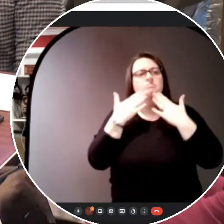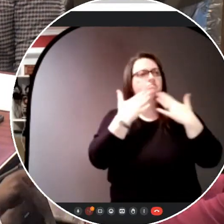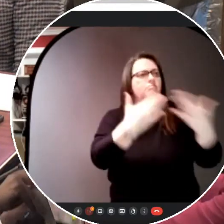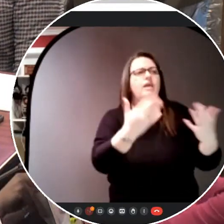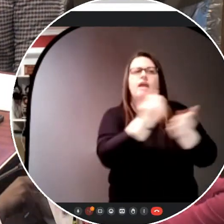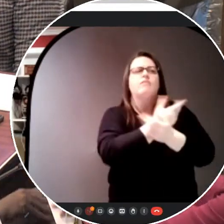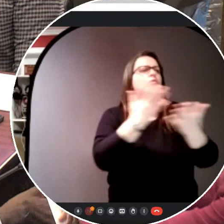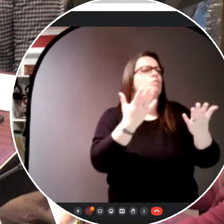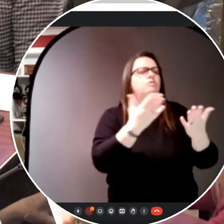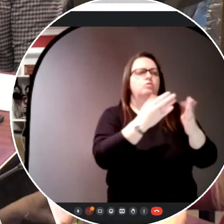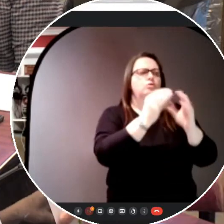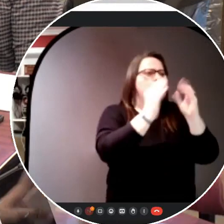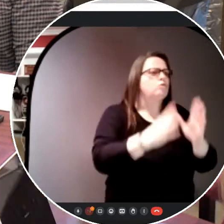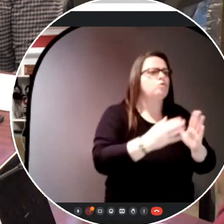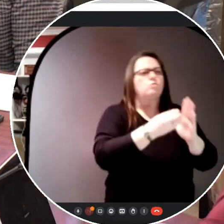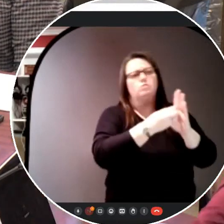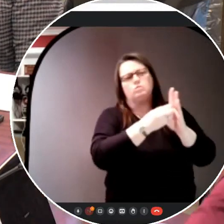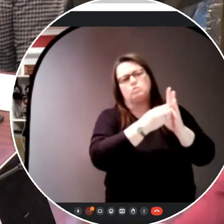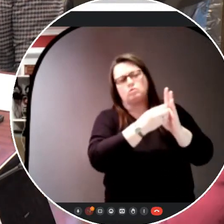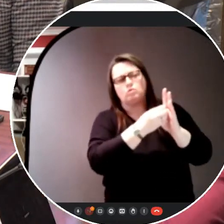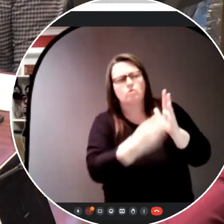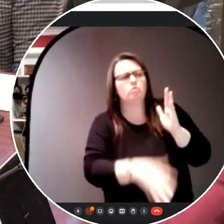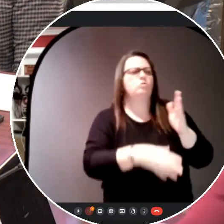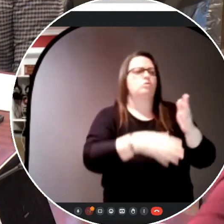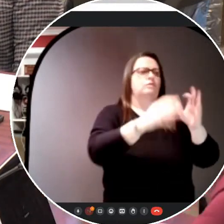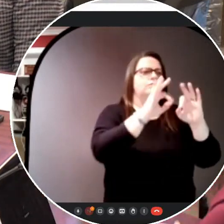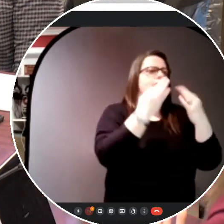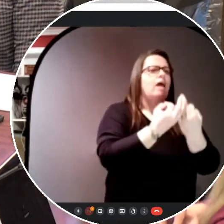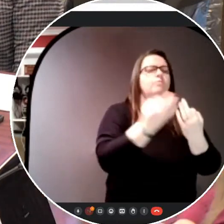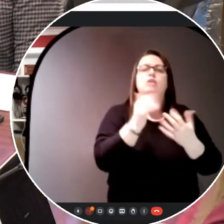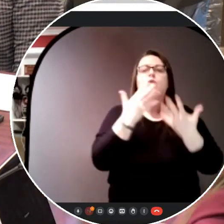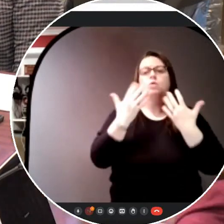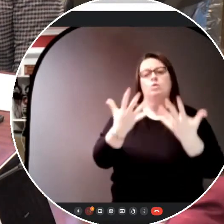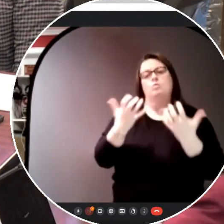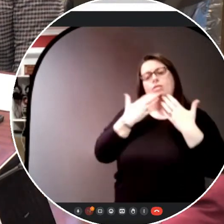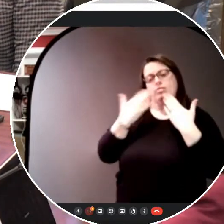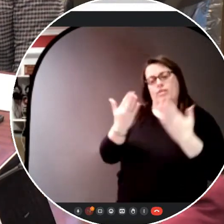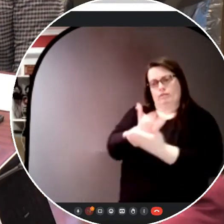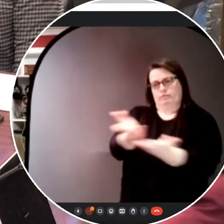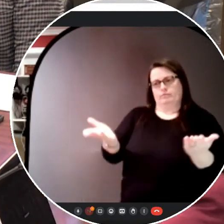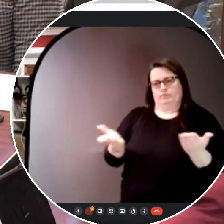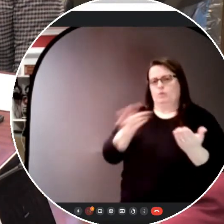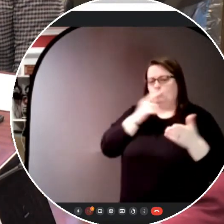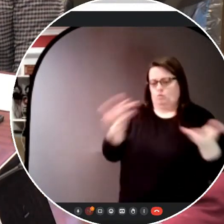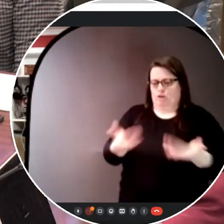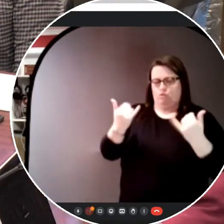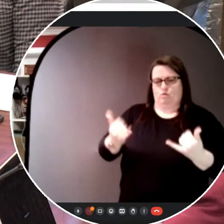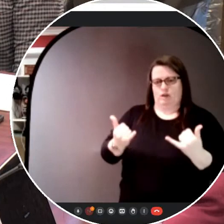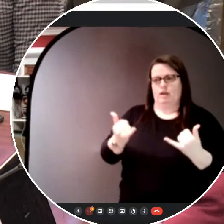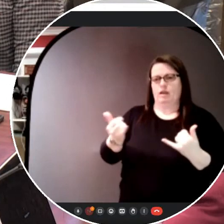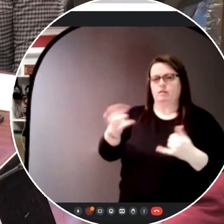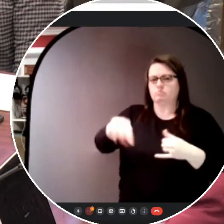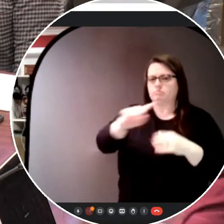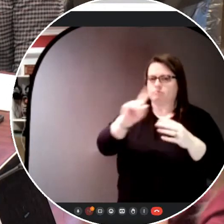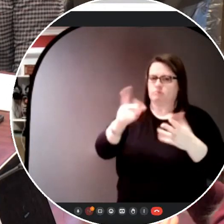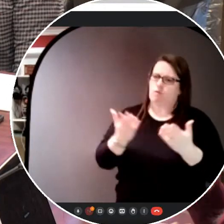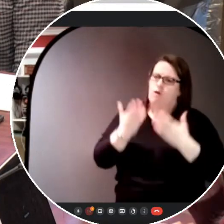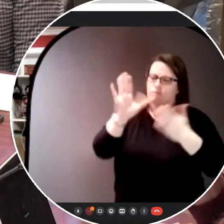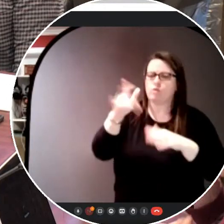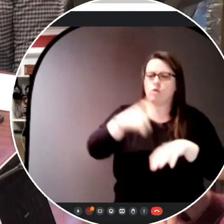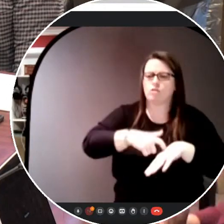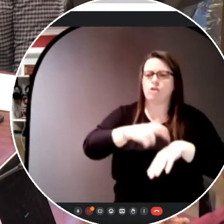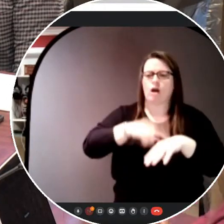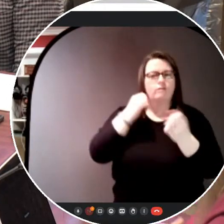families. But I also want to thank the trustees that are here today for the time that you give to support education and coming to meetings,